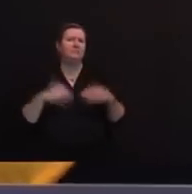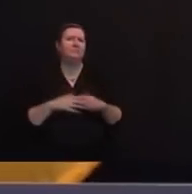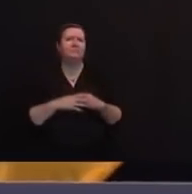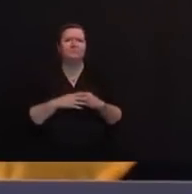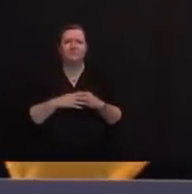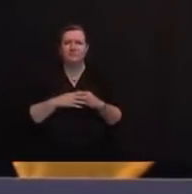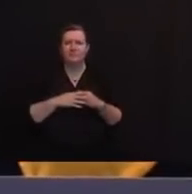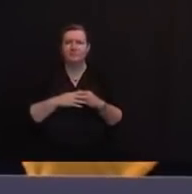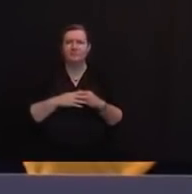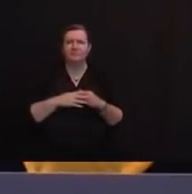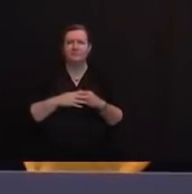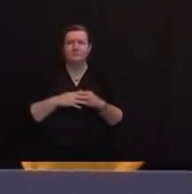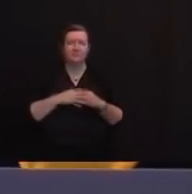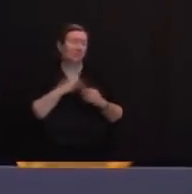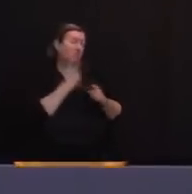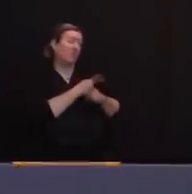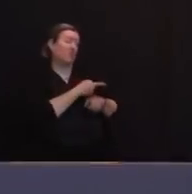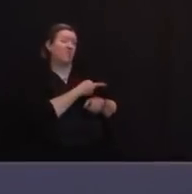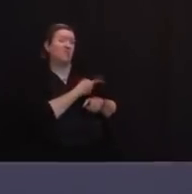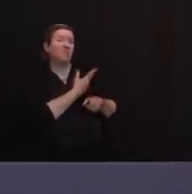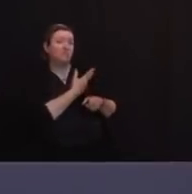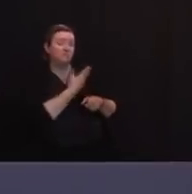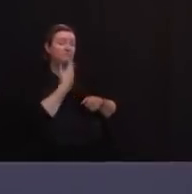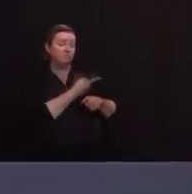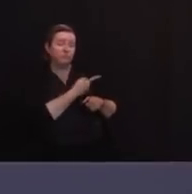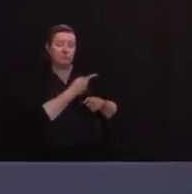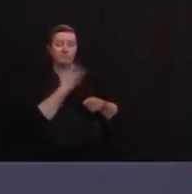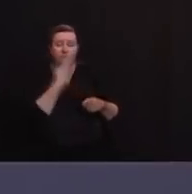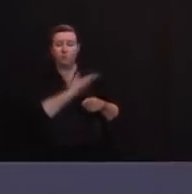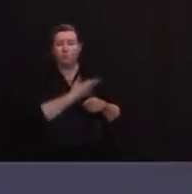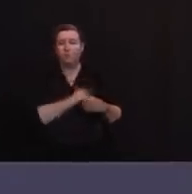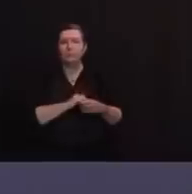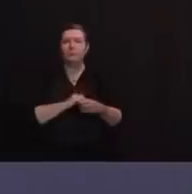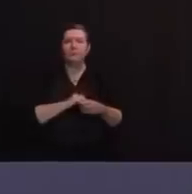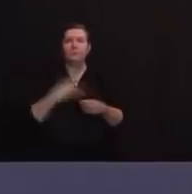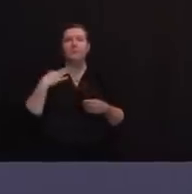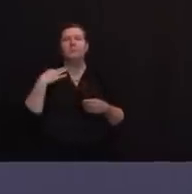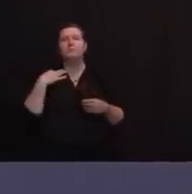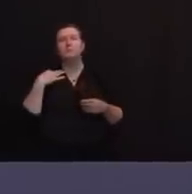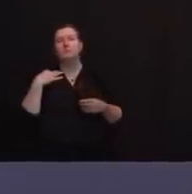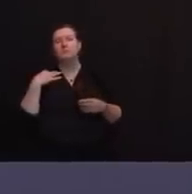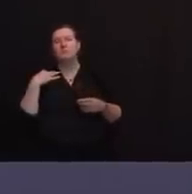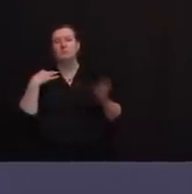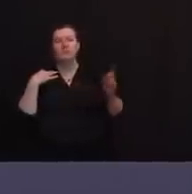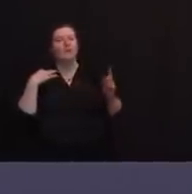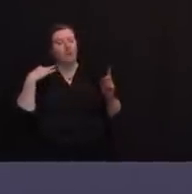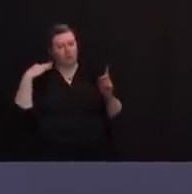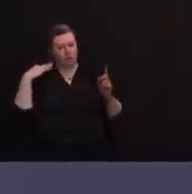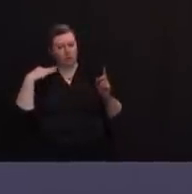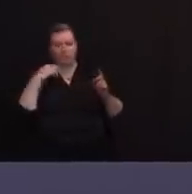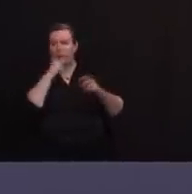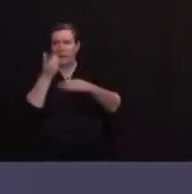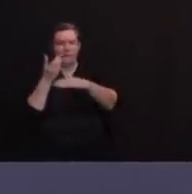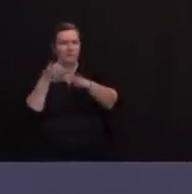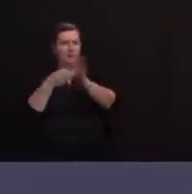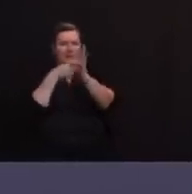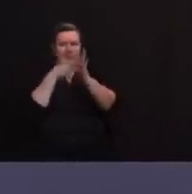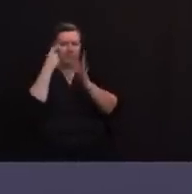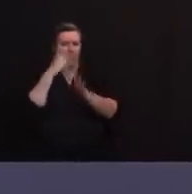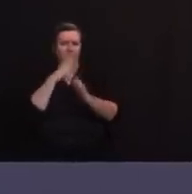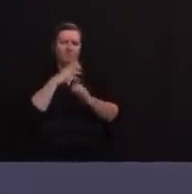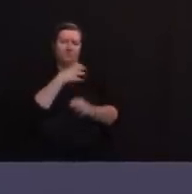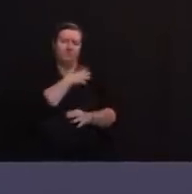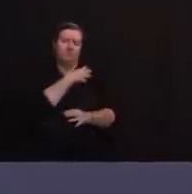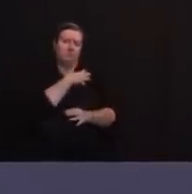I'm with you. Let's hope that folks get to this of their own free will and see that the relevance. I think you also asked, which Judy, I'd love you to give some more color